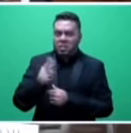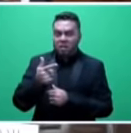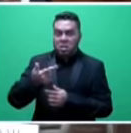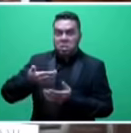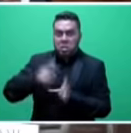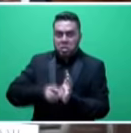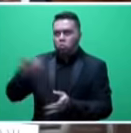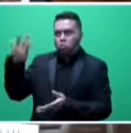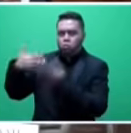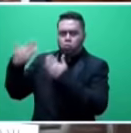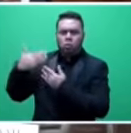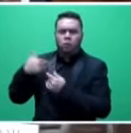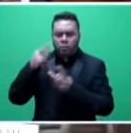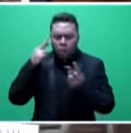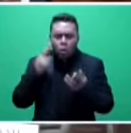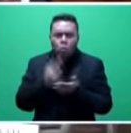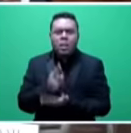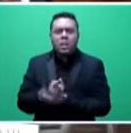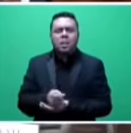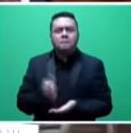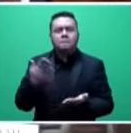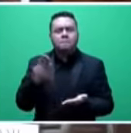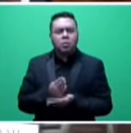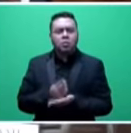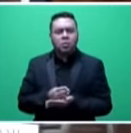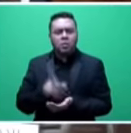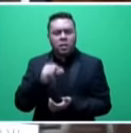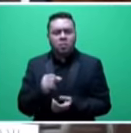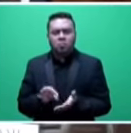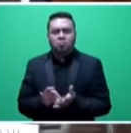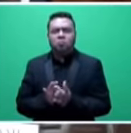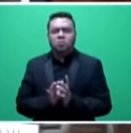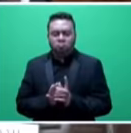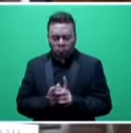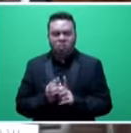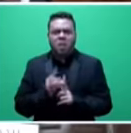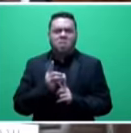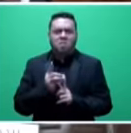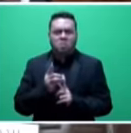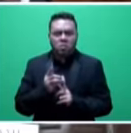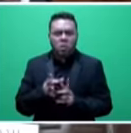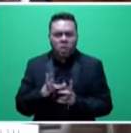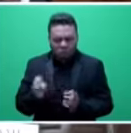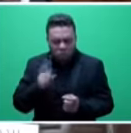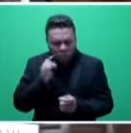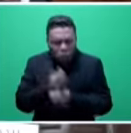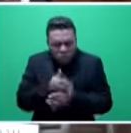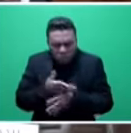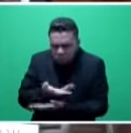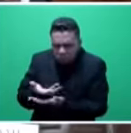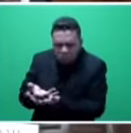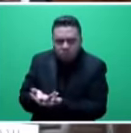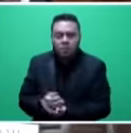that a realistic budget based on reality can be developed. The